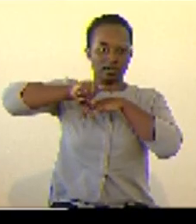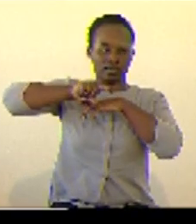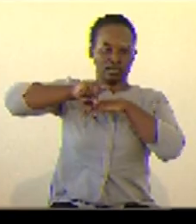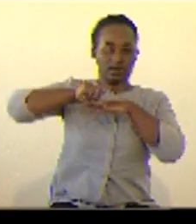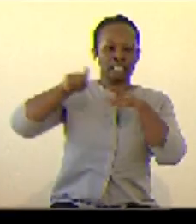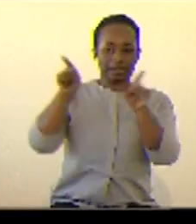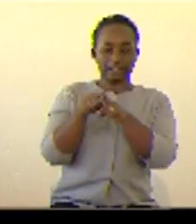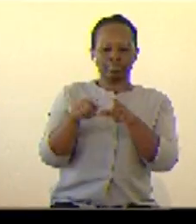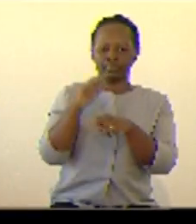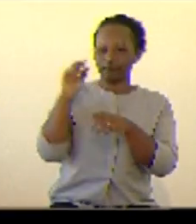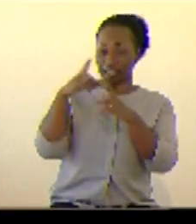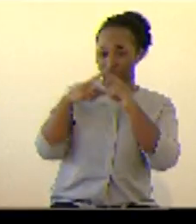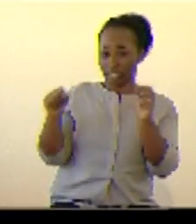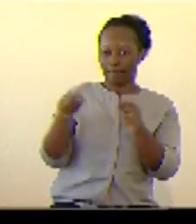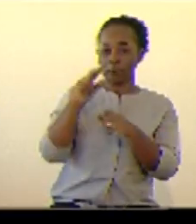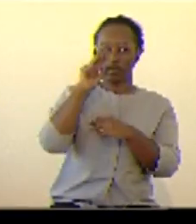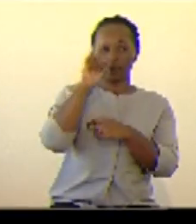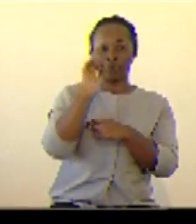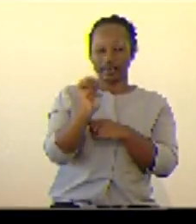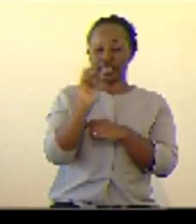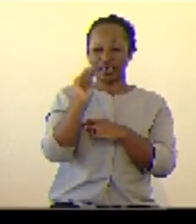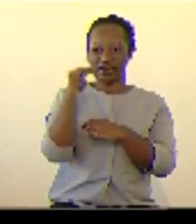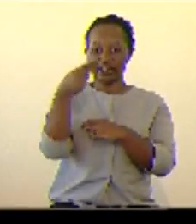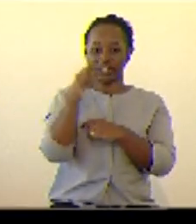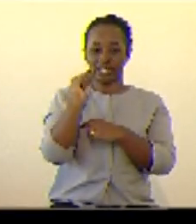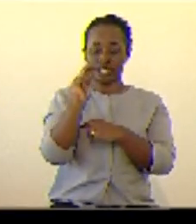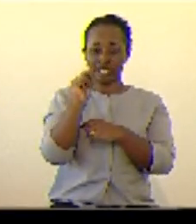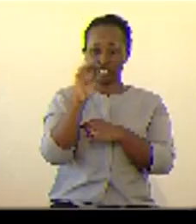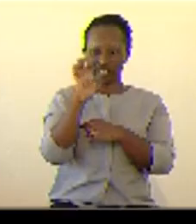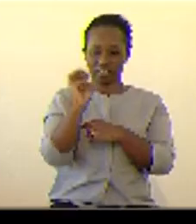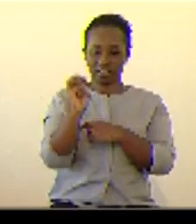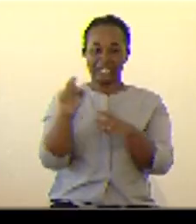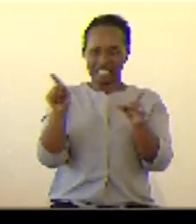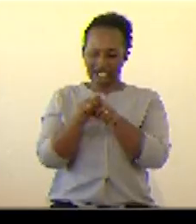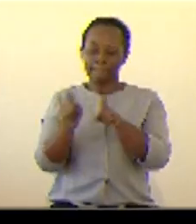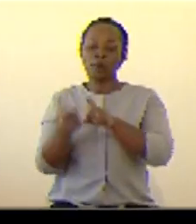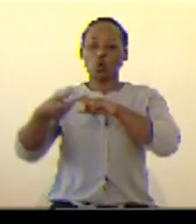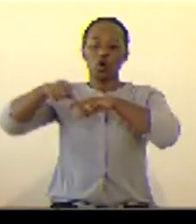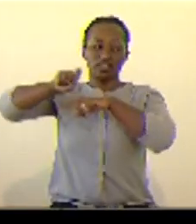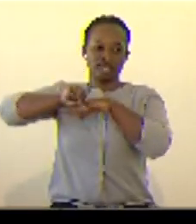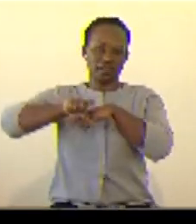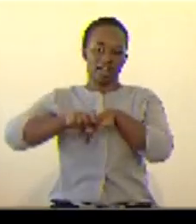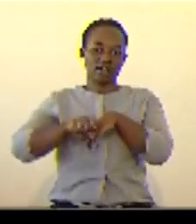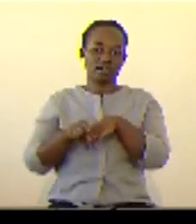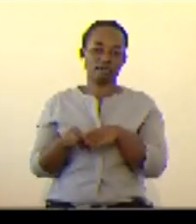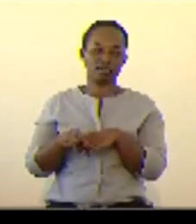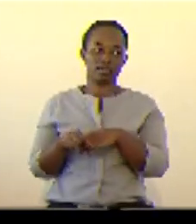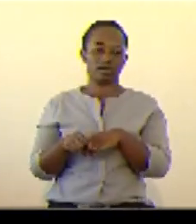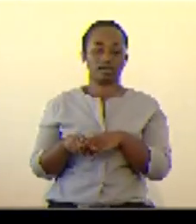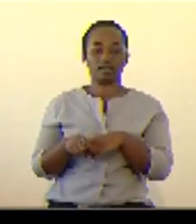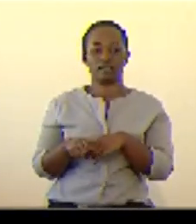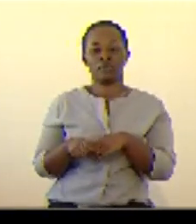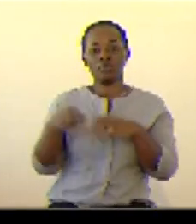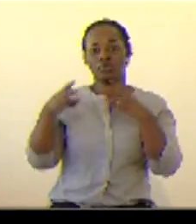that is to increase. This increases what you call efficiency in production. This increases